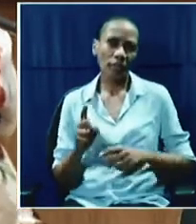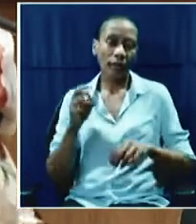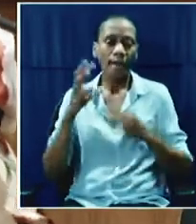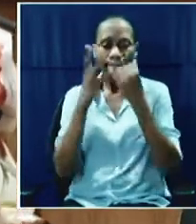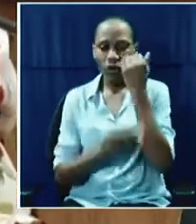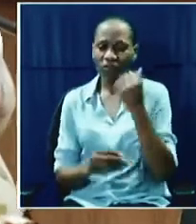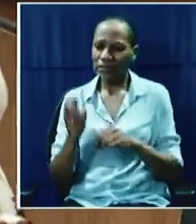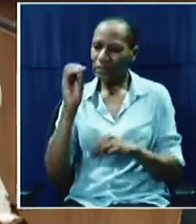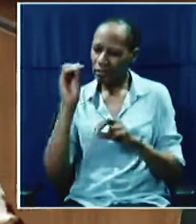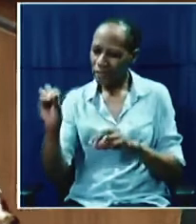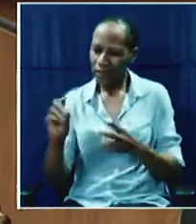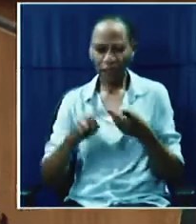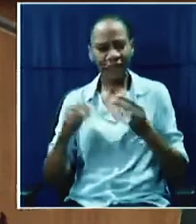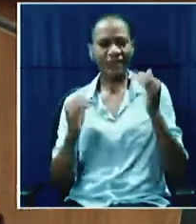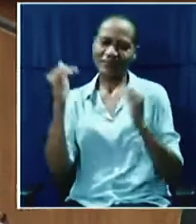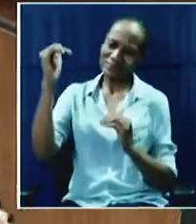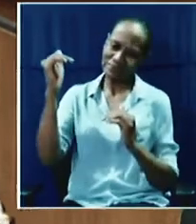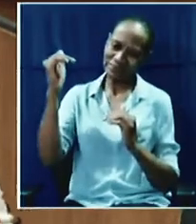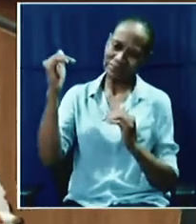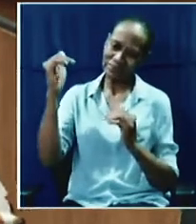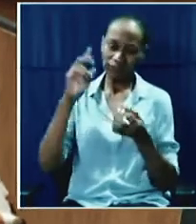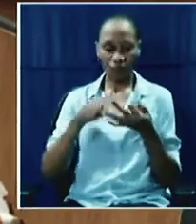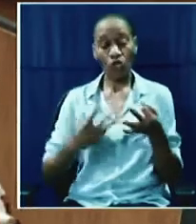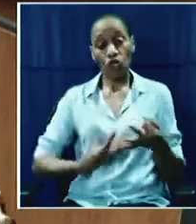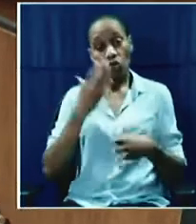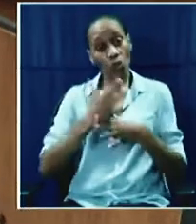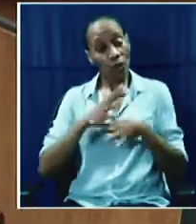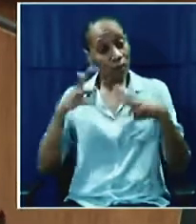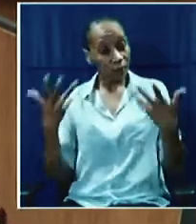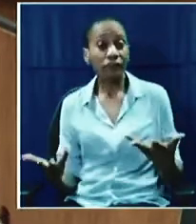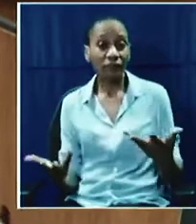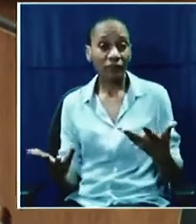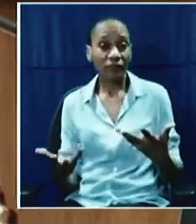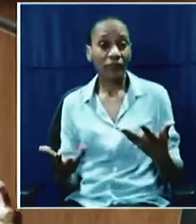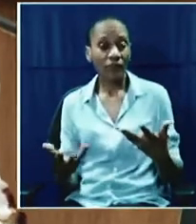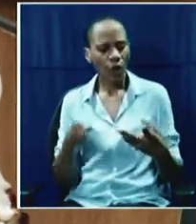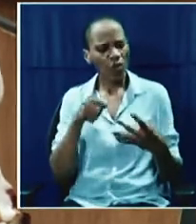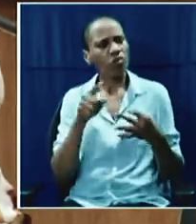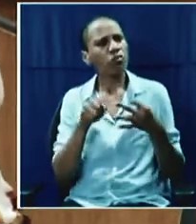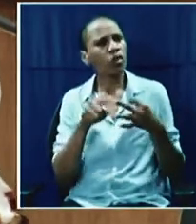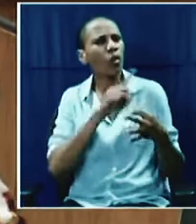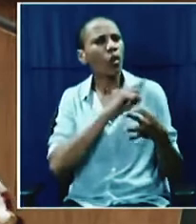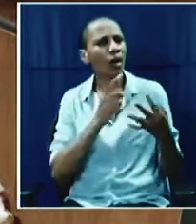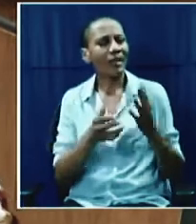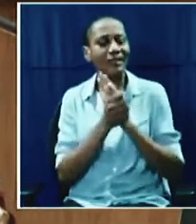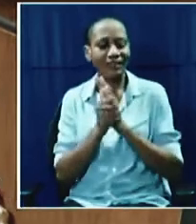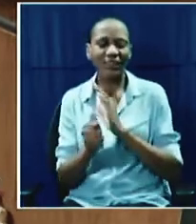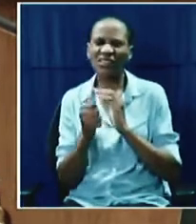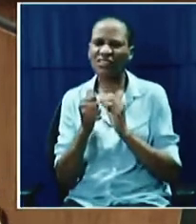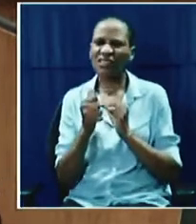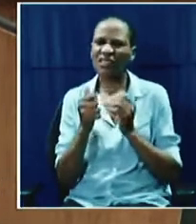poverty, inequality, and high youth unemployment, which are influenced by low levels of skills and